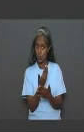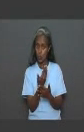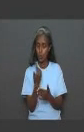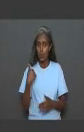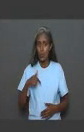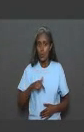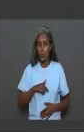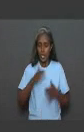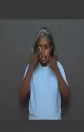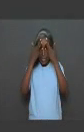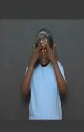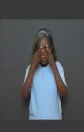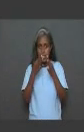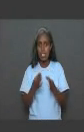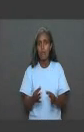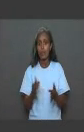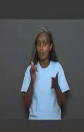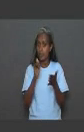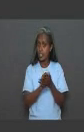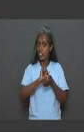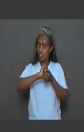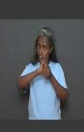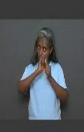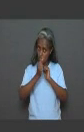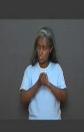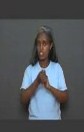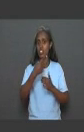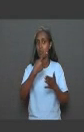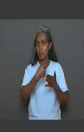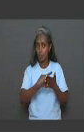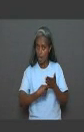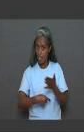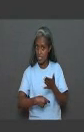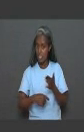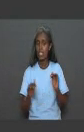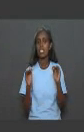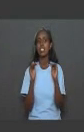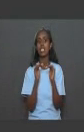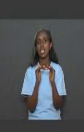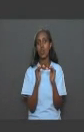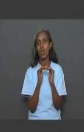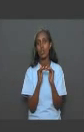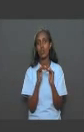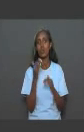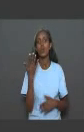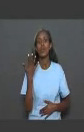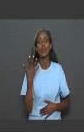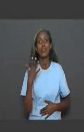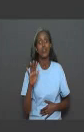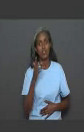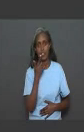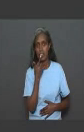new, we can determine that the change in price is equal